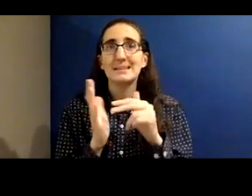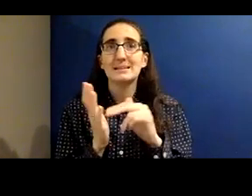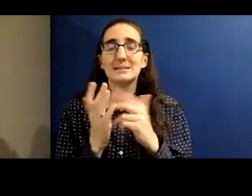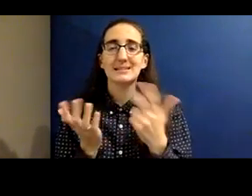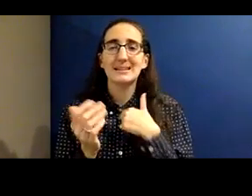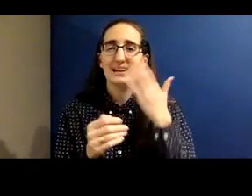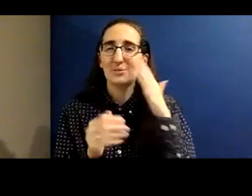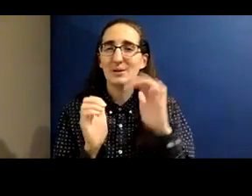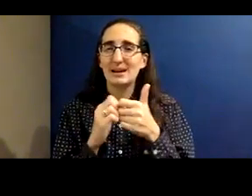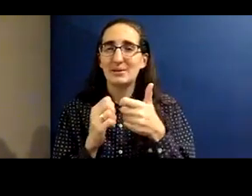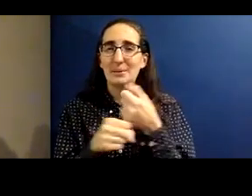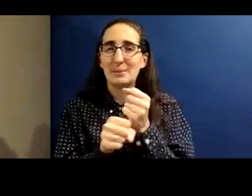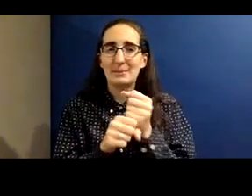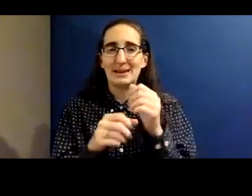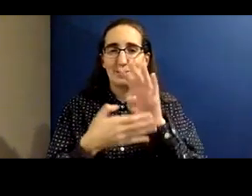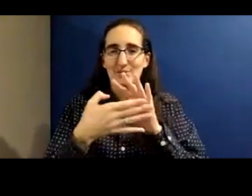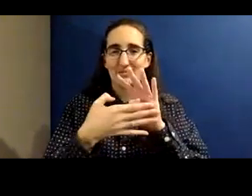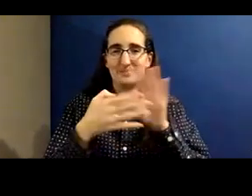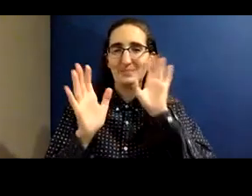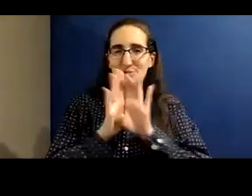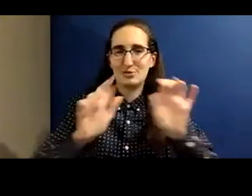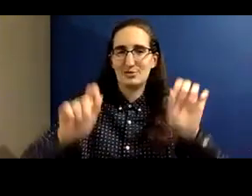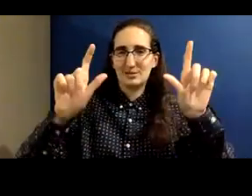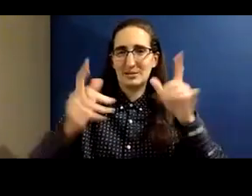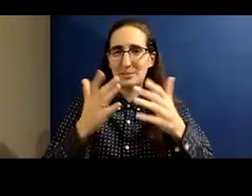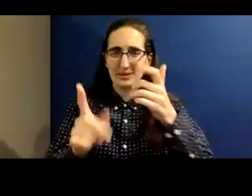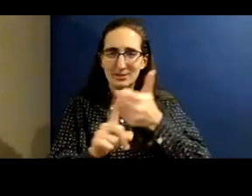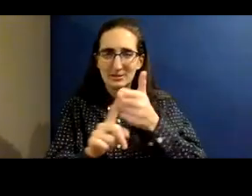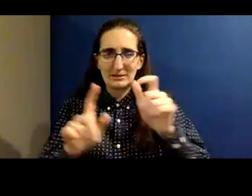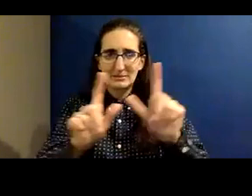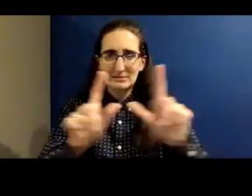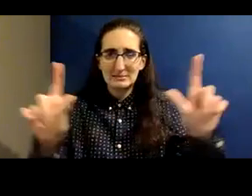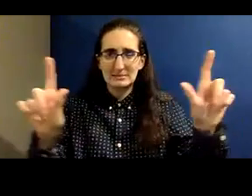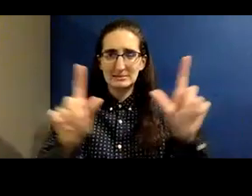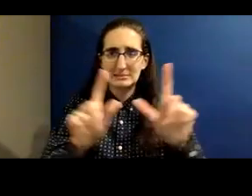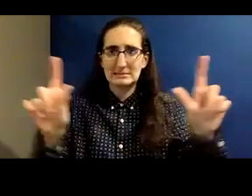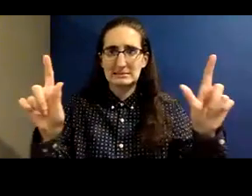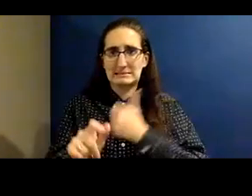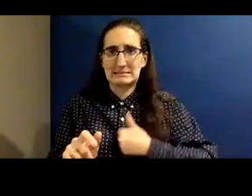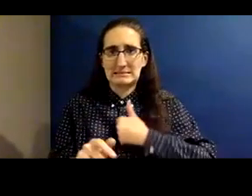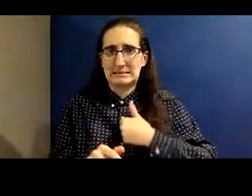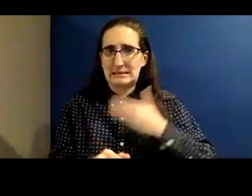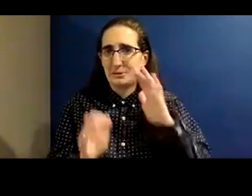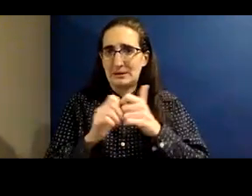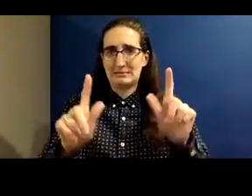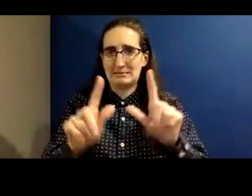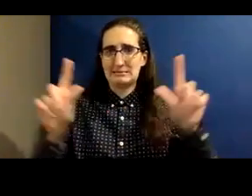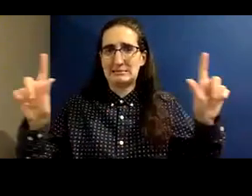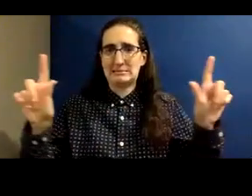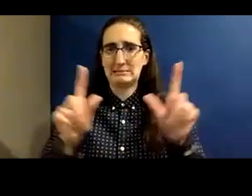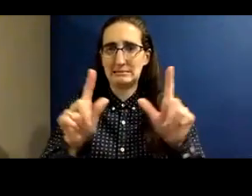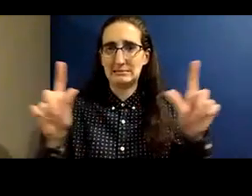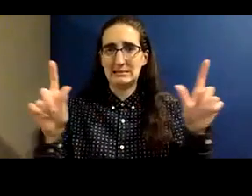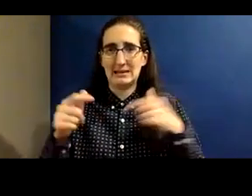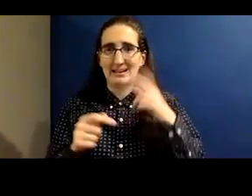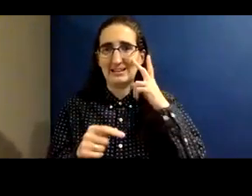don't know how to make the charts bigger and smaller. You might be able to wiggle that on your own screen too if you hover over and to make the presentation bigger. I